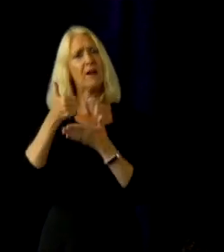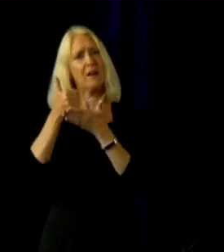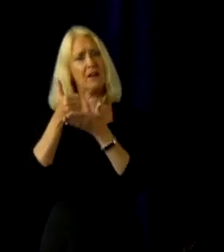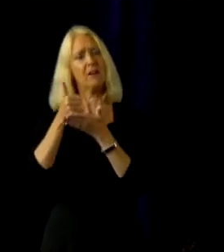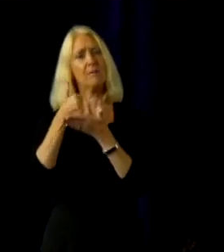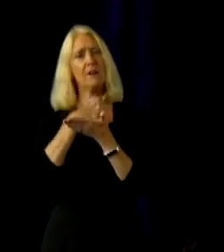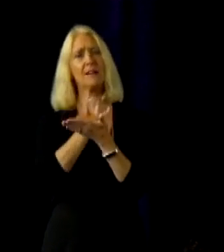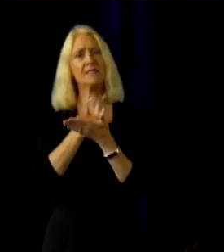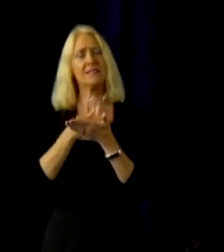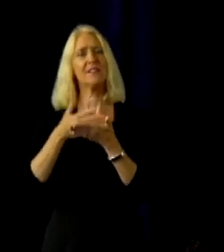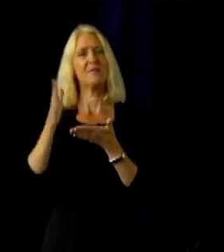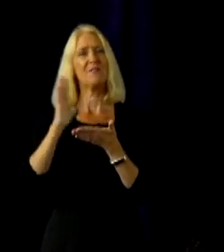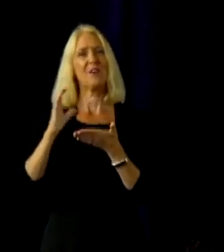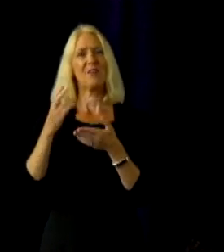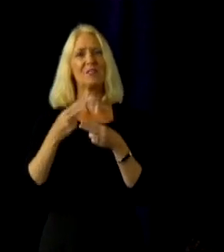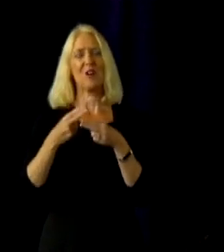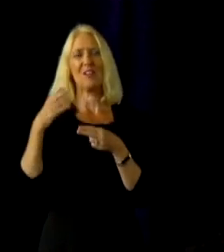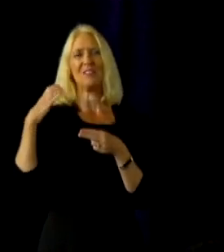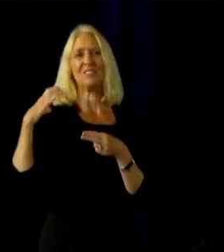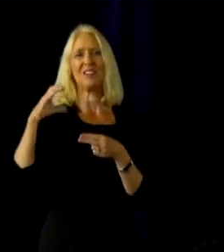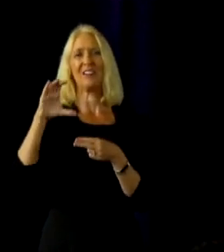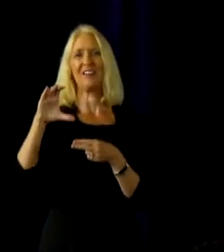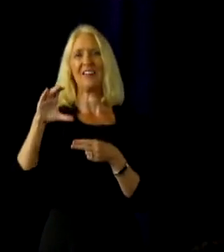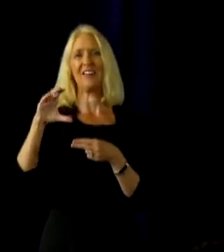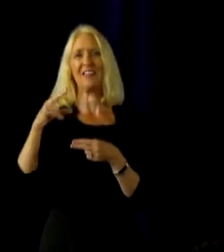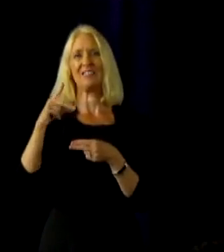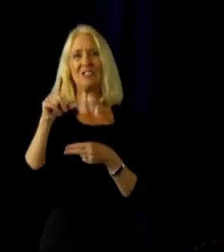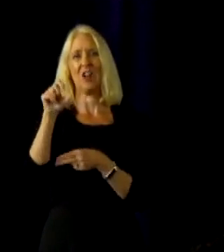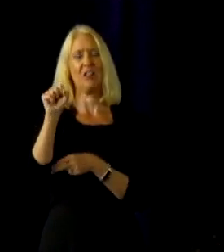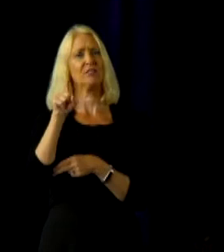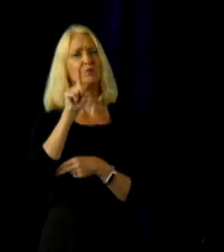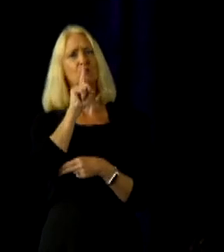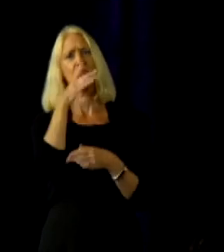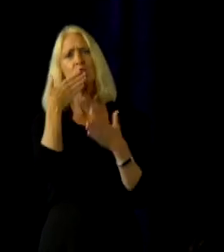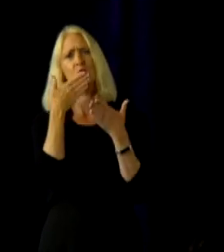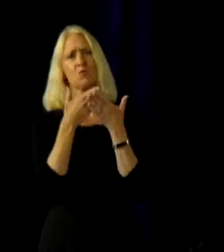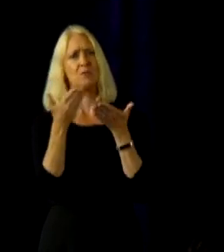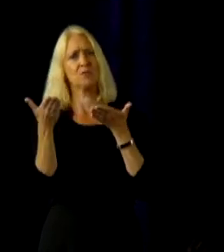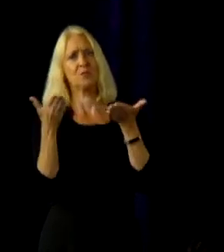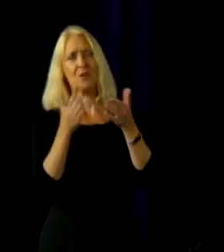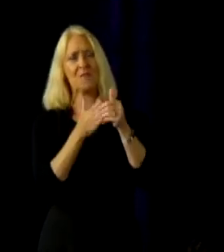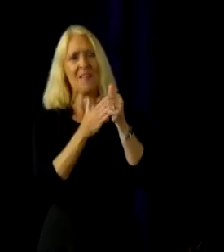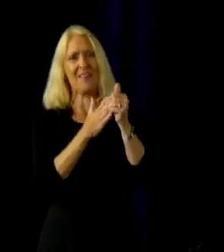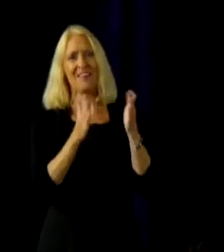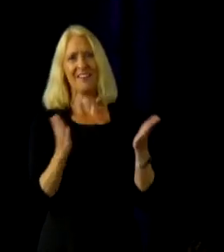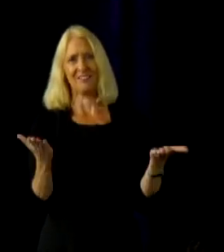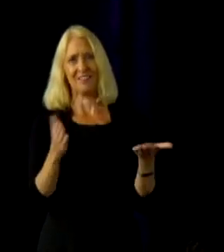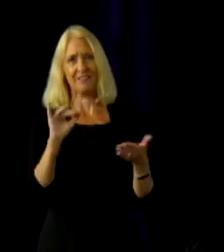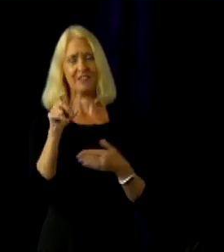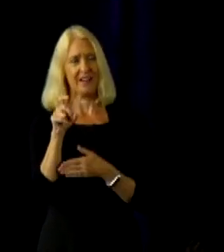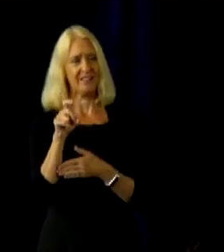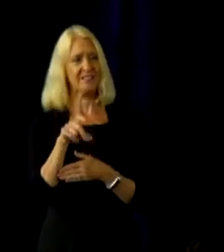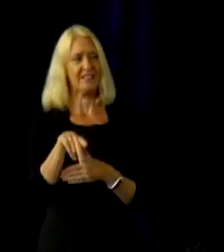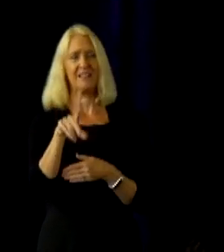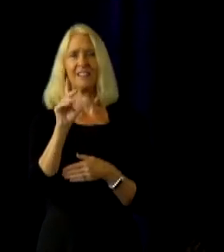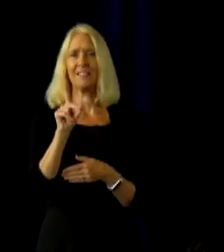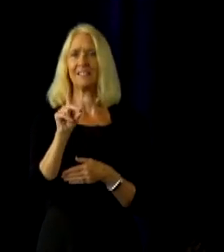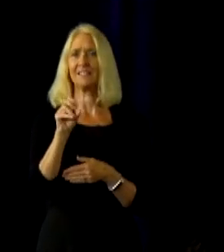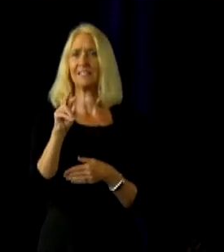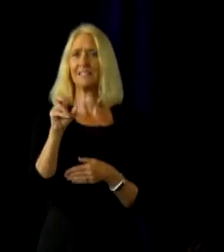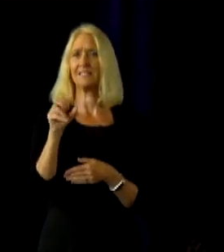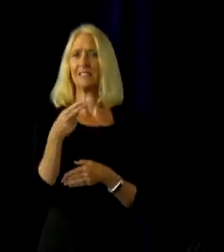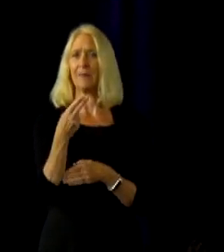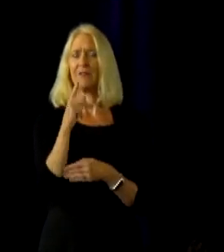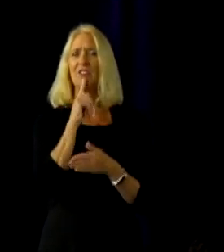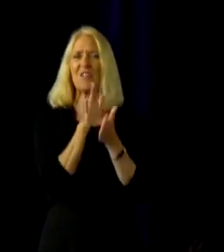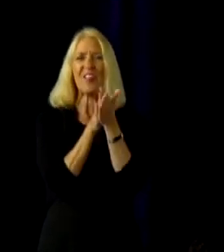call him Chief Charles, truly one of the great servant leaders of Jacksonville. So thank you, Chief, for that. And then Deborah, you know, with your enthusiasm, when you're a nurse,